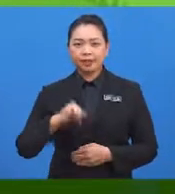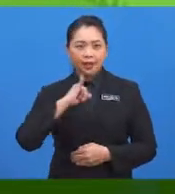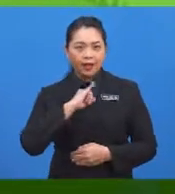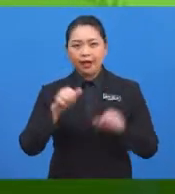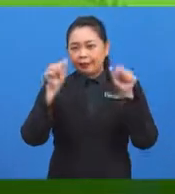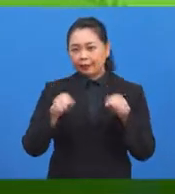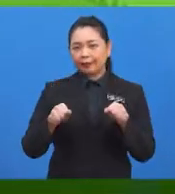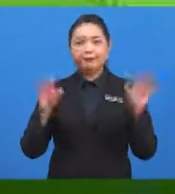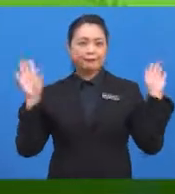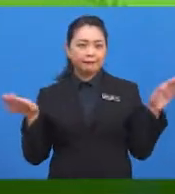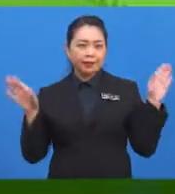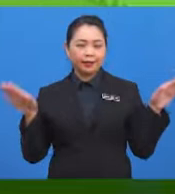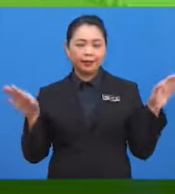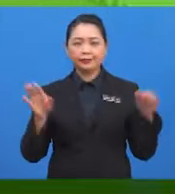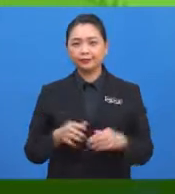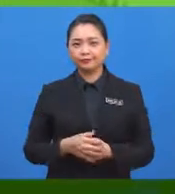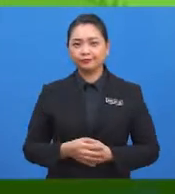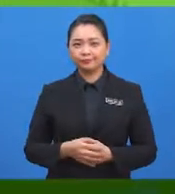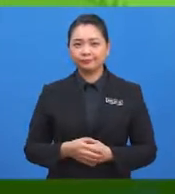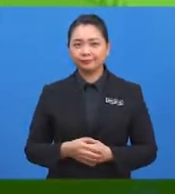I can fly.